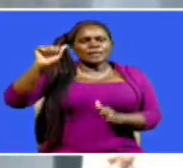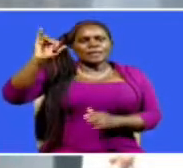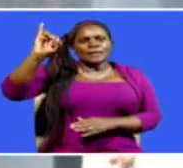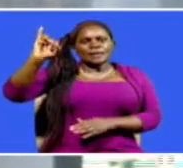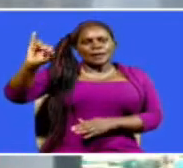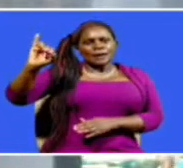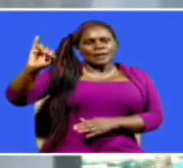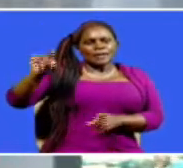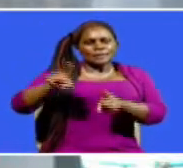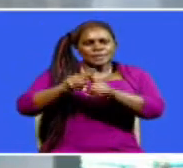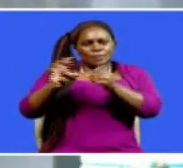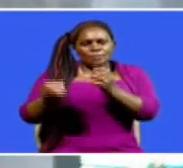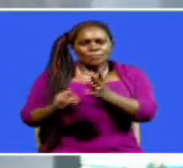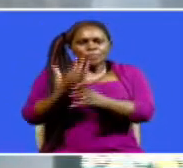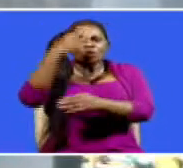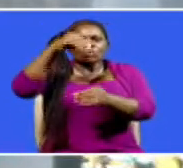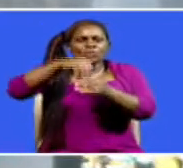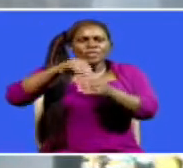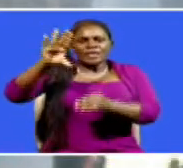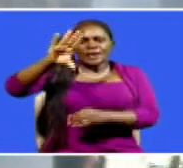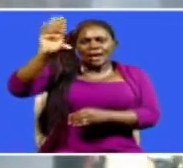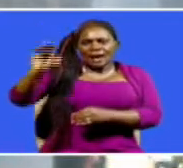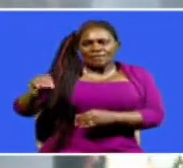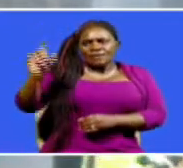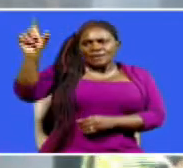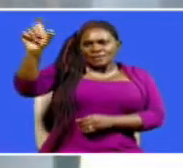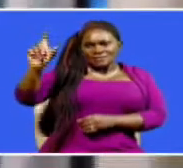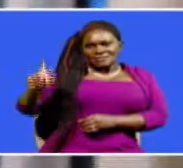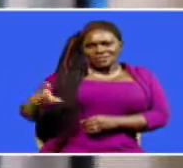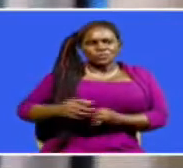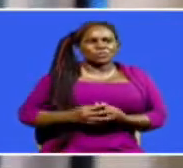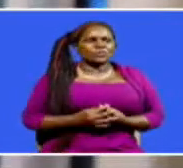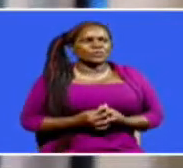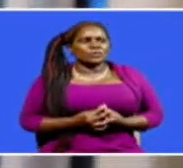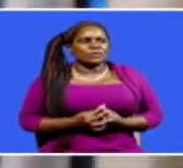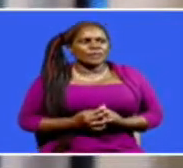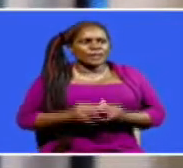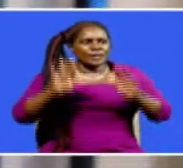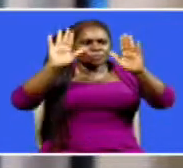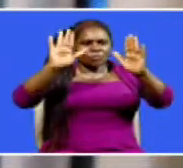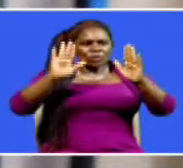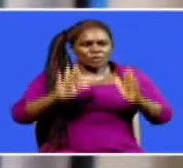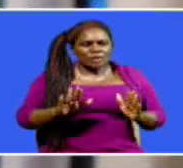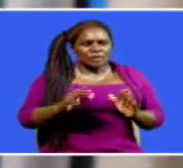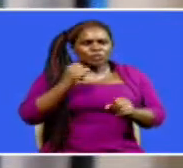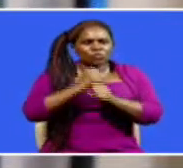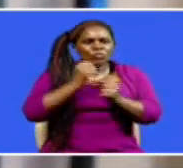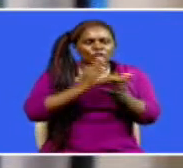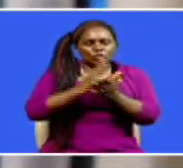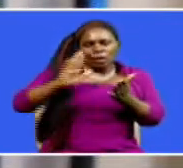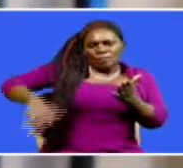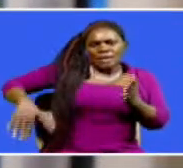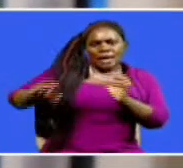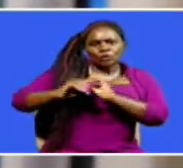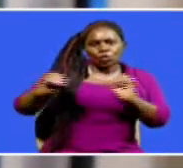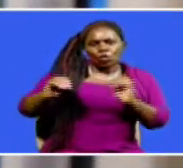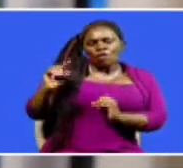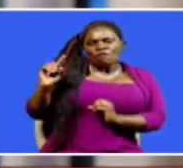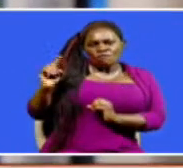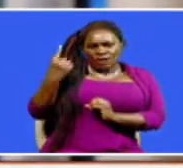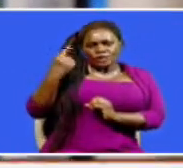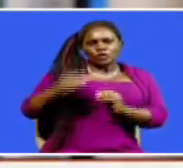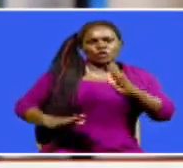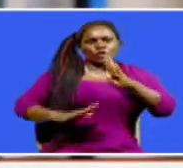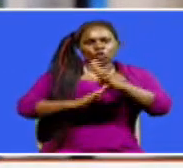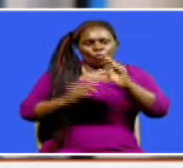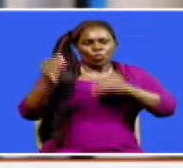to stimulate growth within the African region. A key way for us to ensure we're not left behind is first and foremost